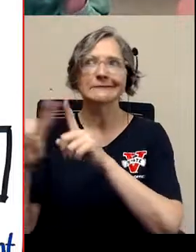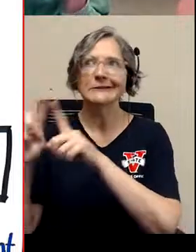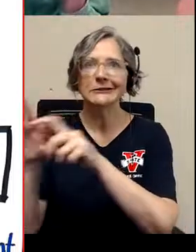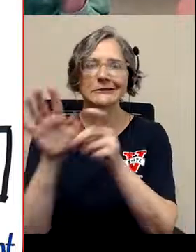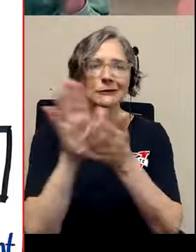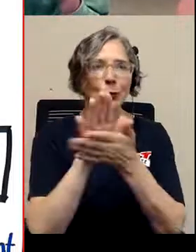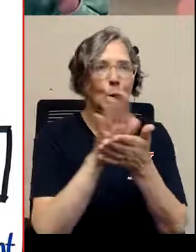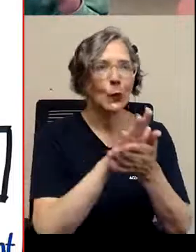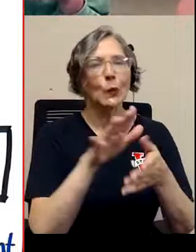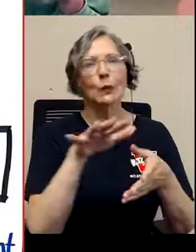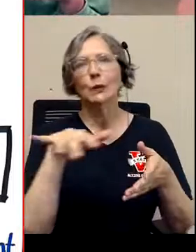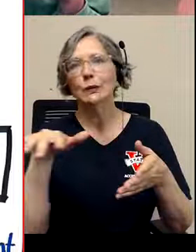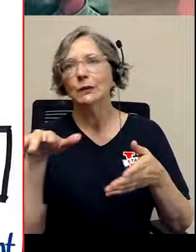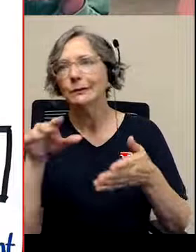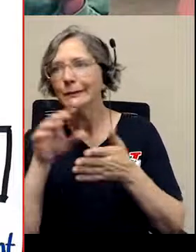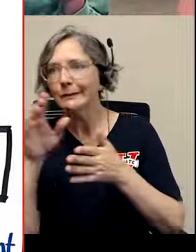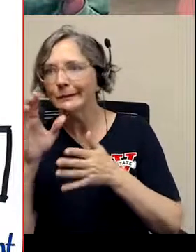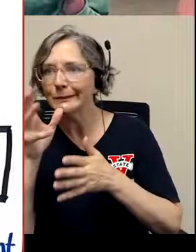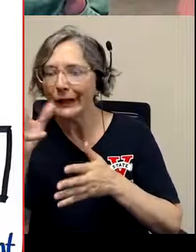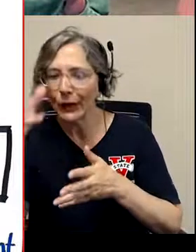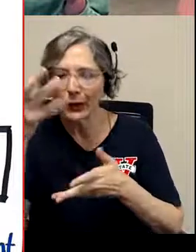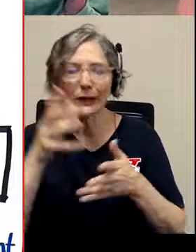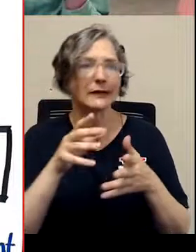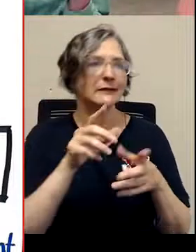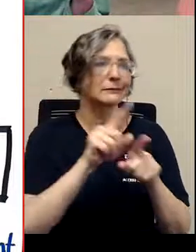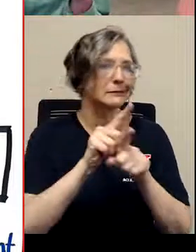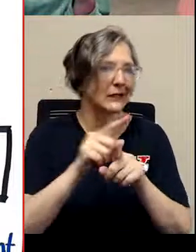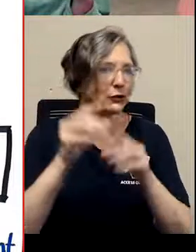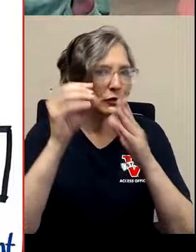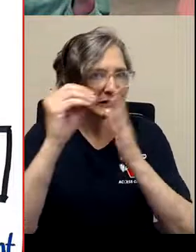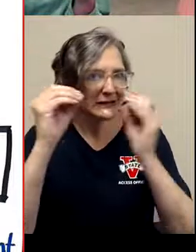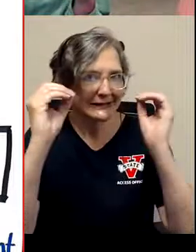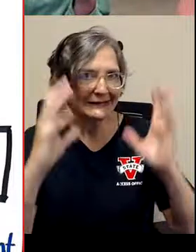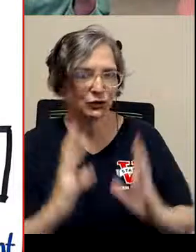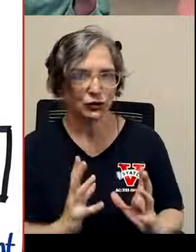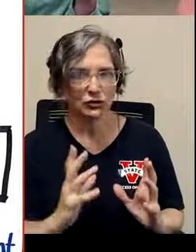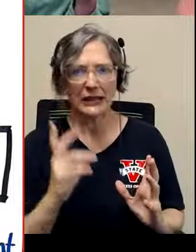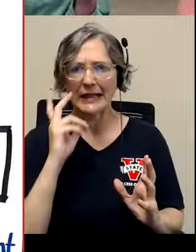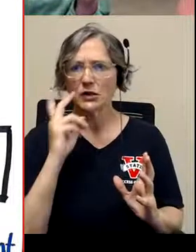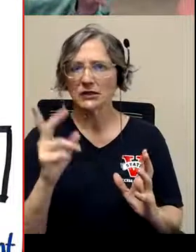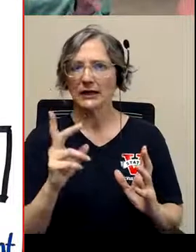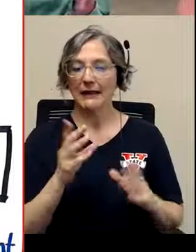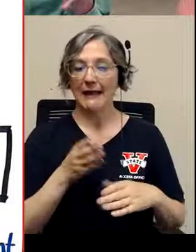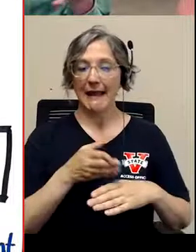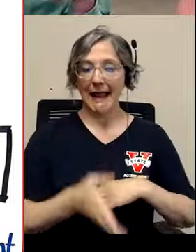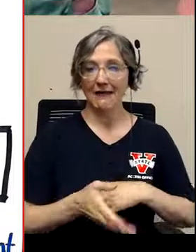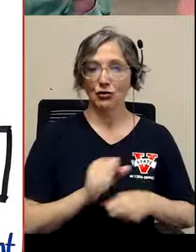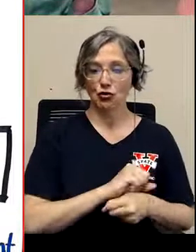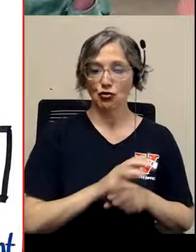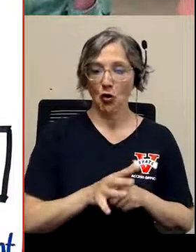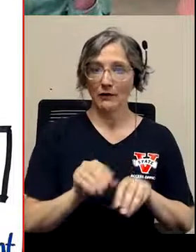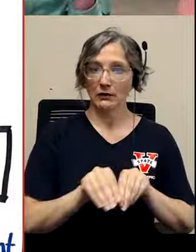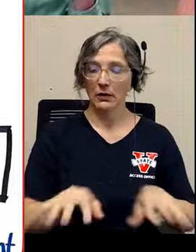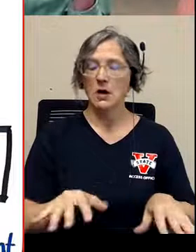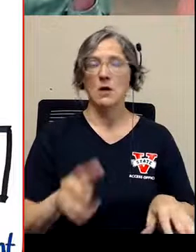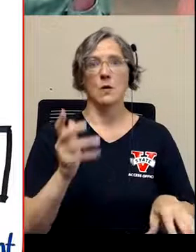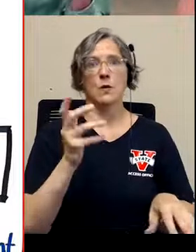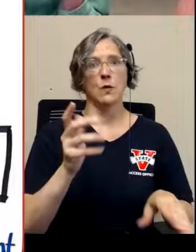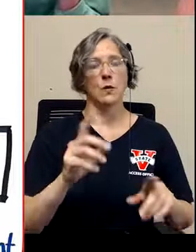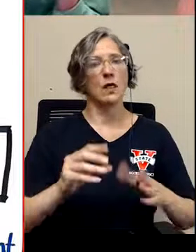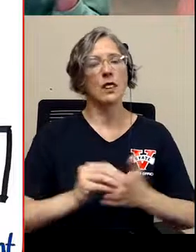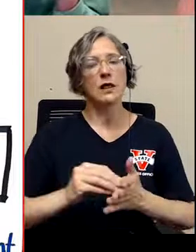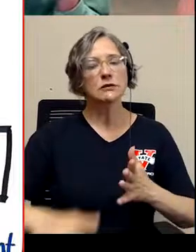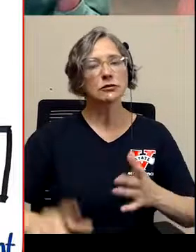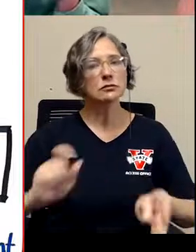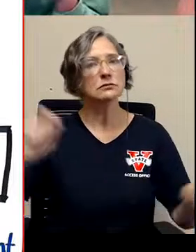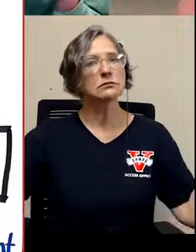stakeholders, our mentor teachers, is that they're seeing very different students post-COVID, and they're struggling